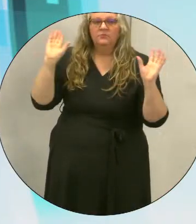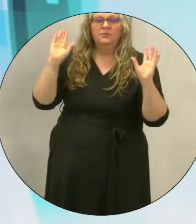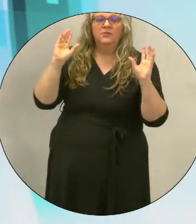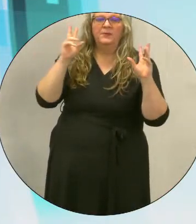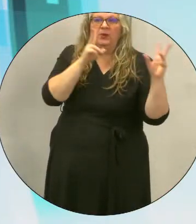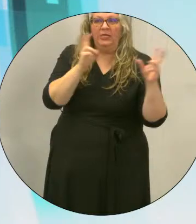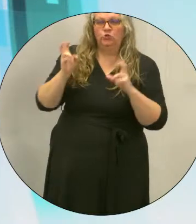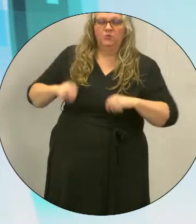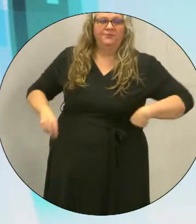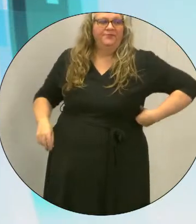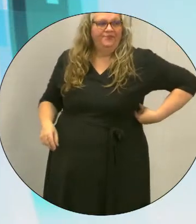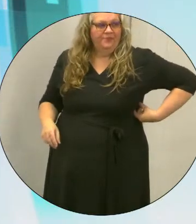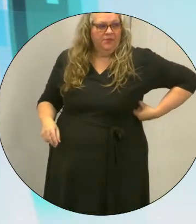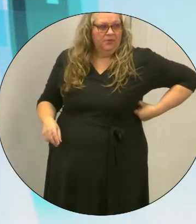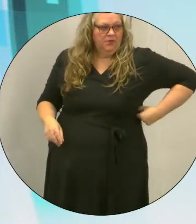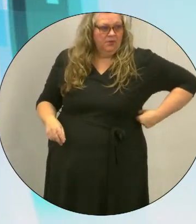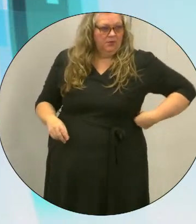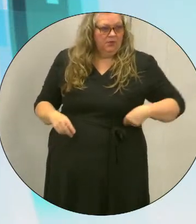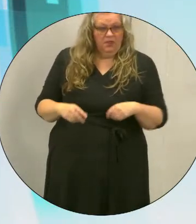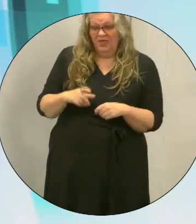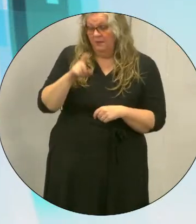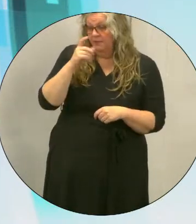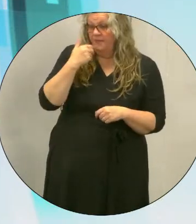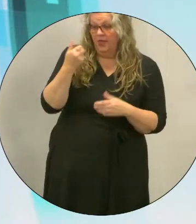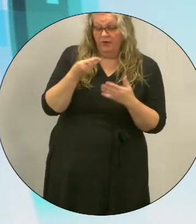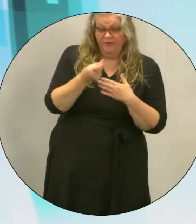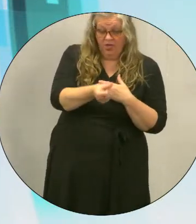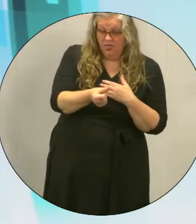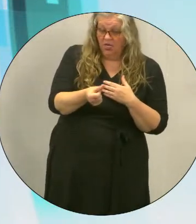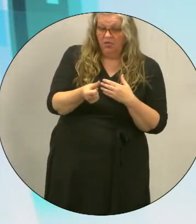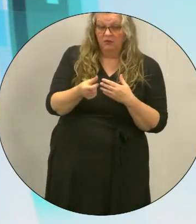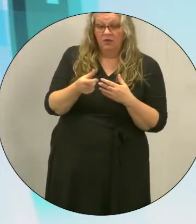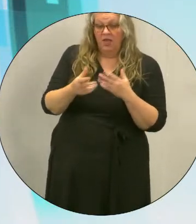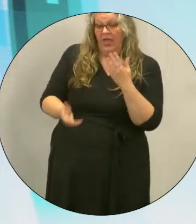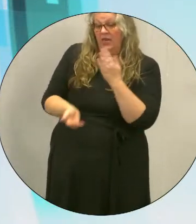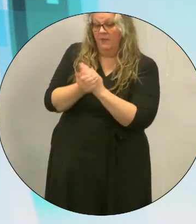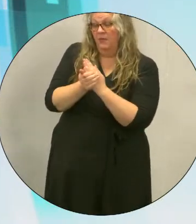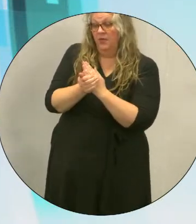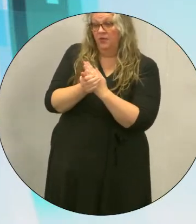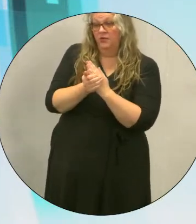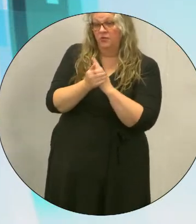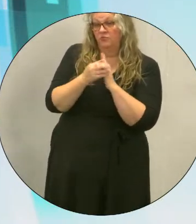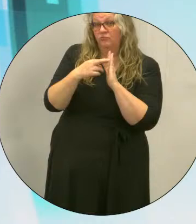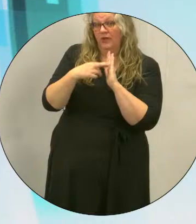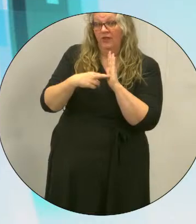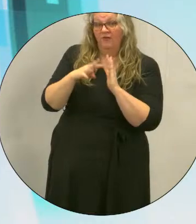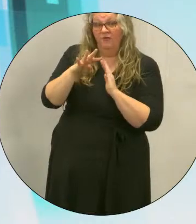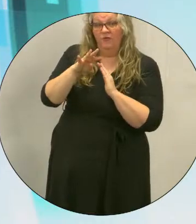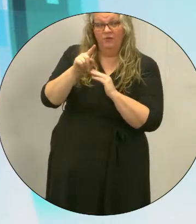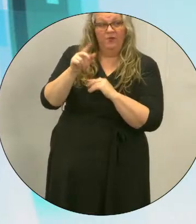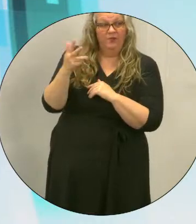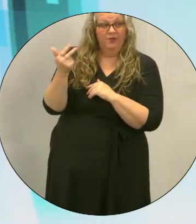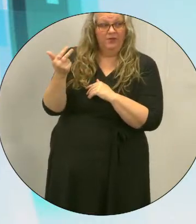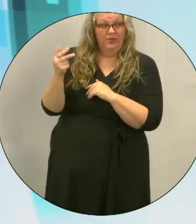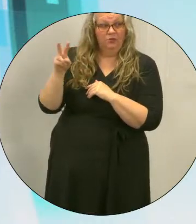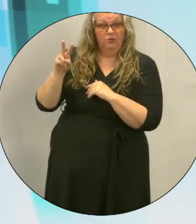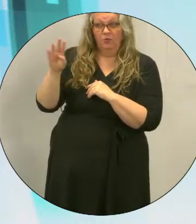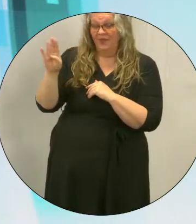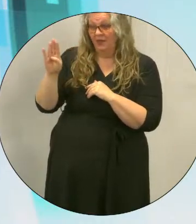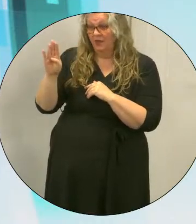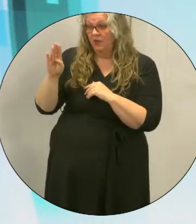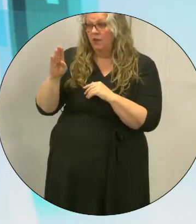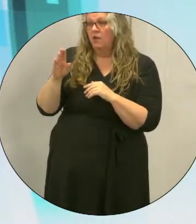in this district. Solutions include better funding and a possible amendment to Regulation 4113, Section 2B, to add the music endorsement